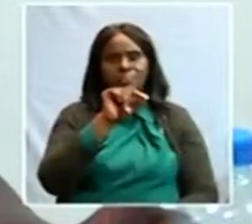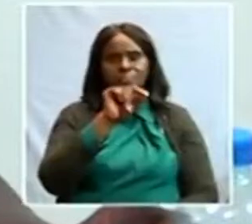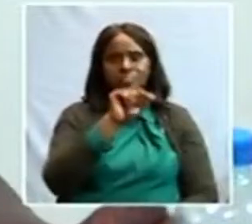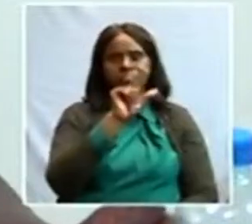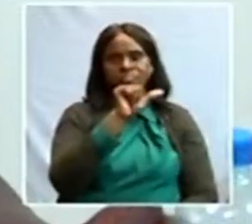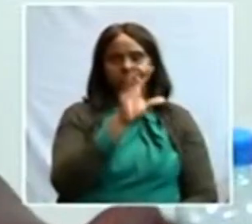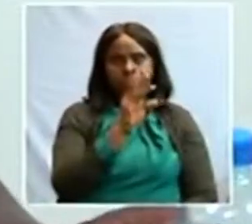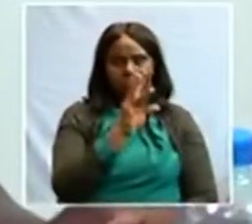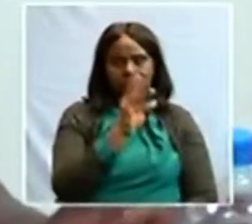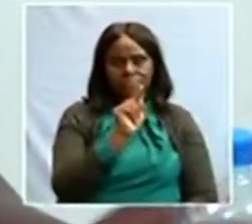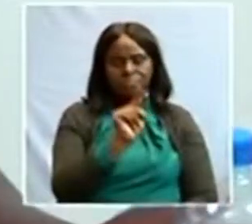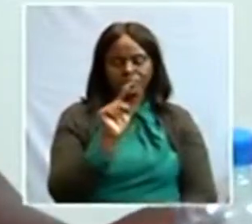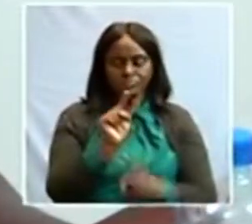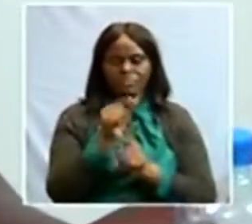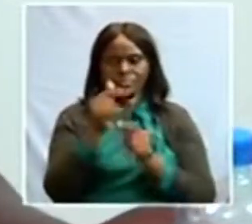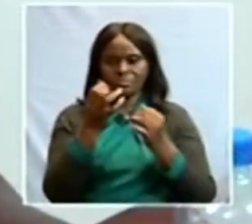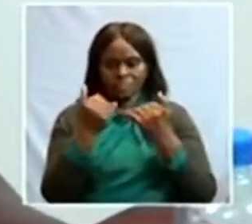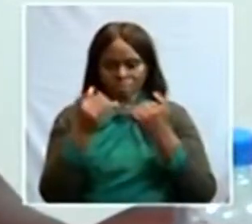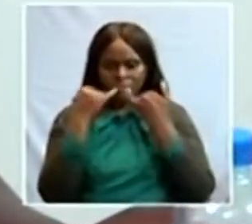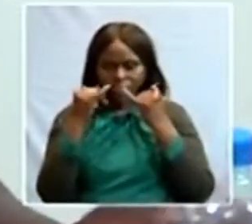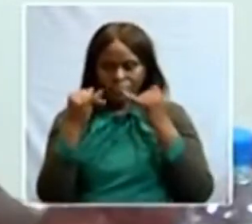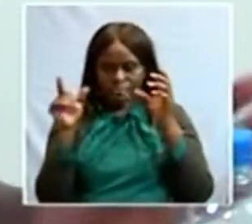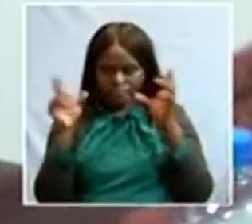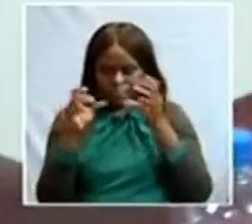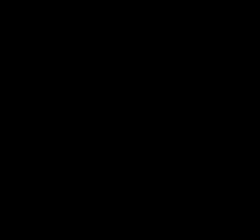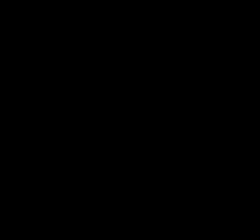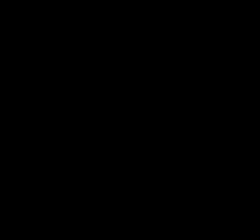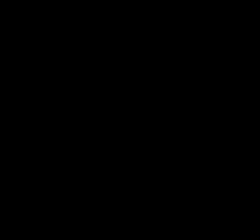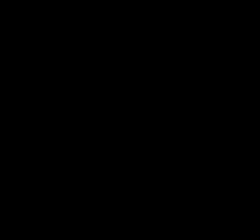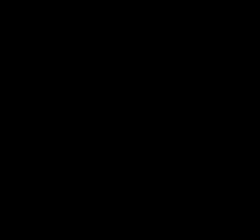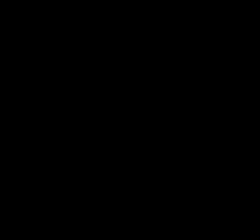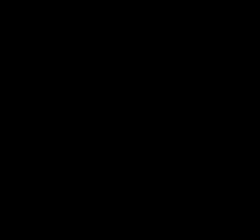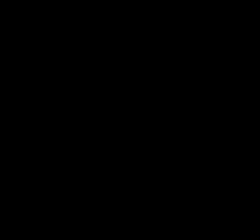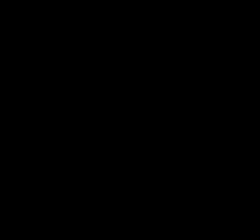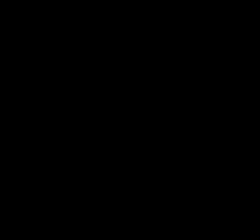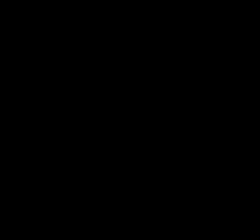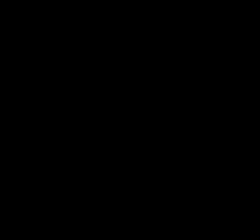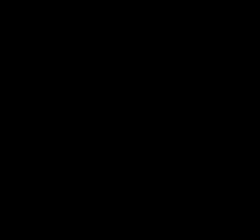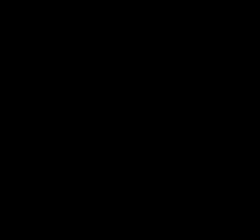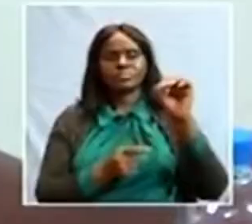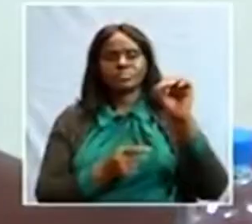26, and you want to tell the committee that you are going to ask CDFC